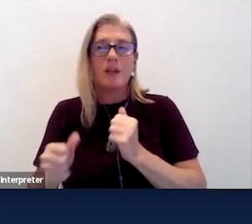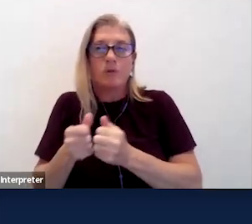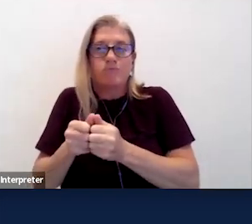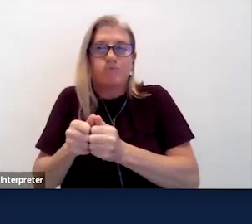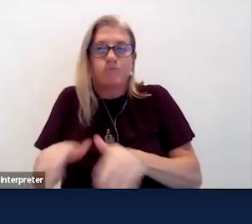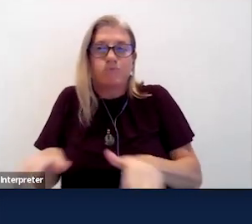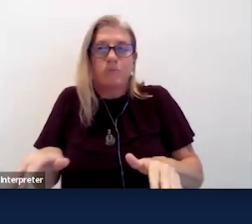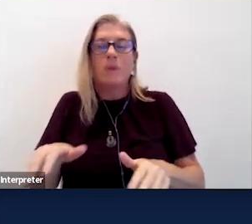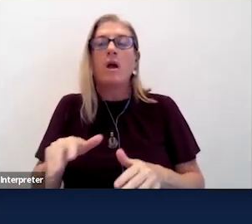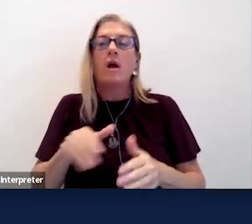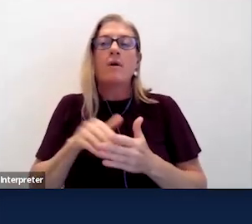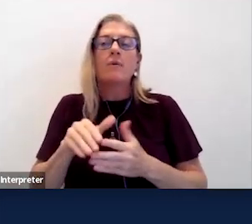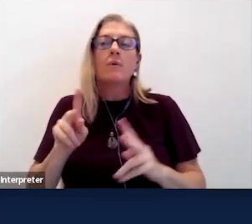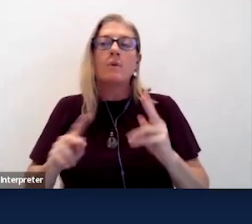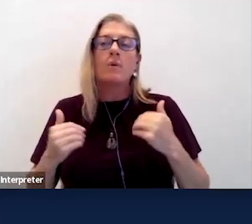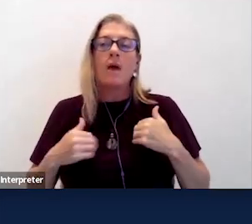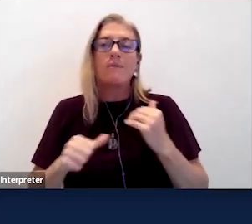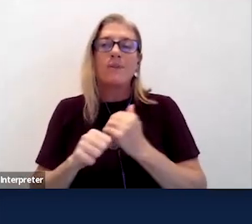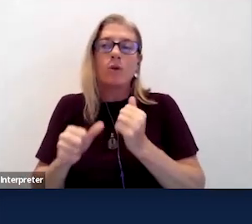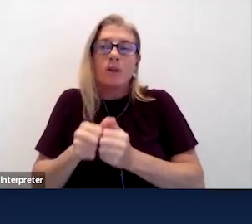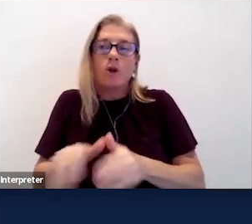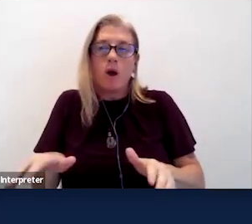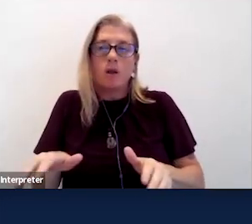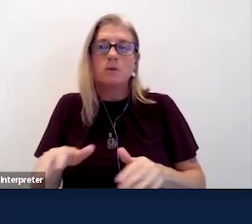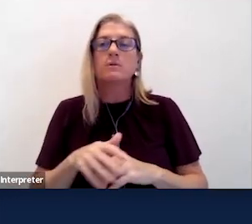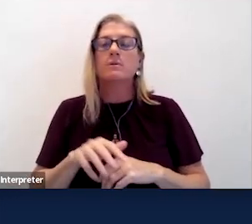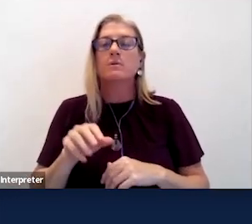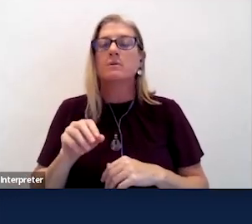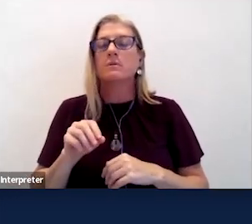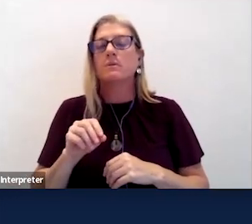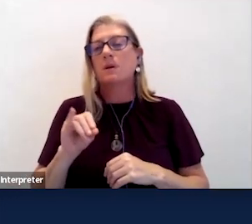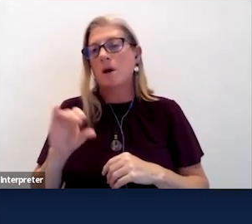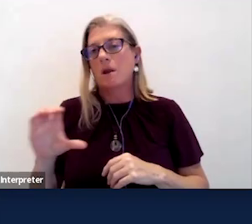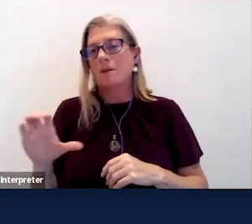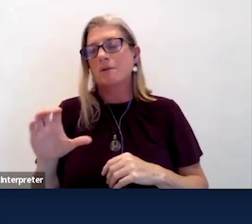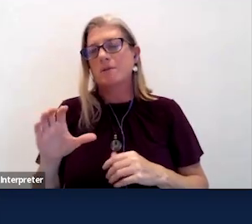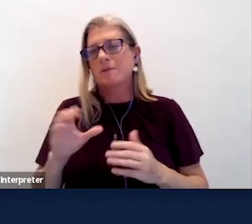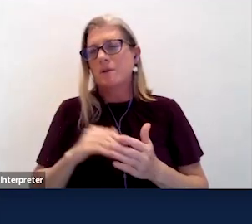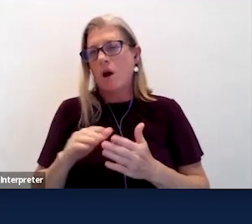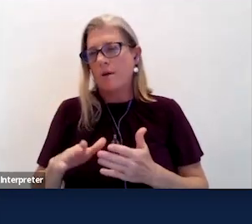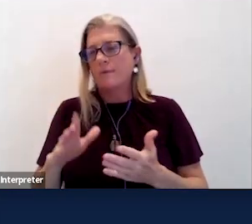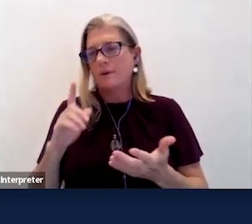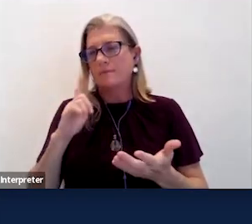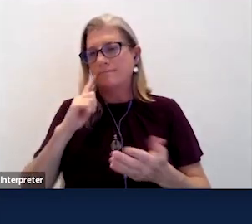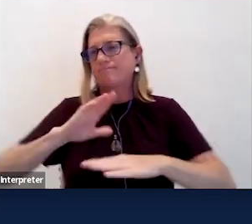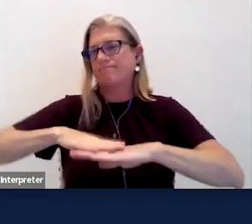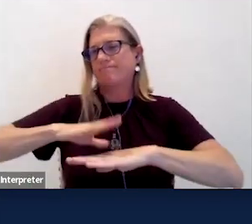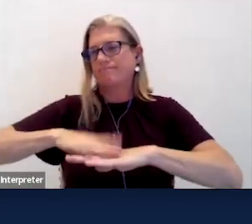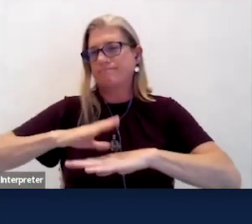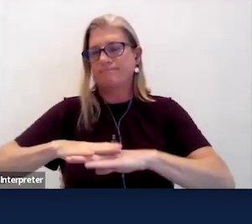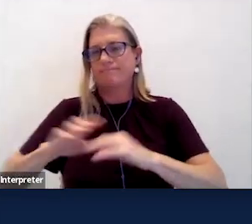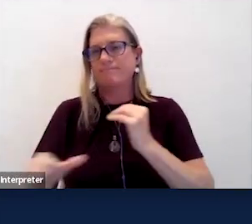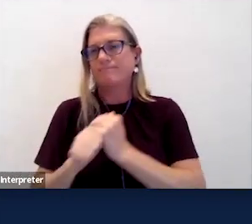of times when one has fecal incontinence, it's actually an indication that they're